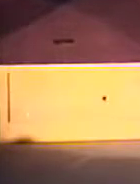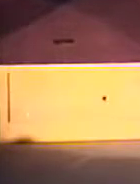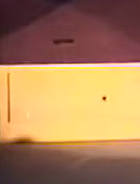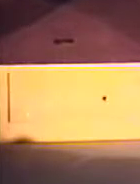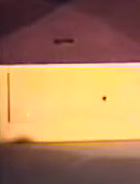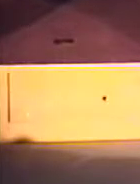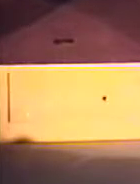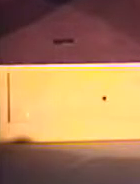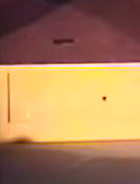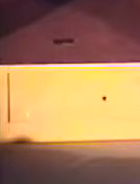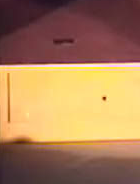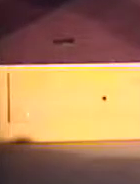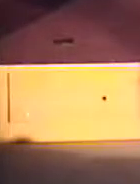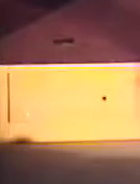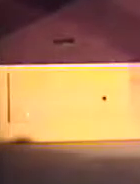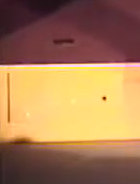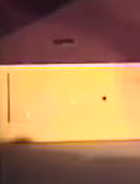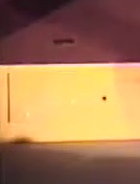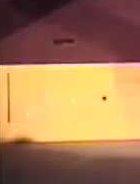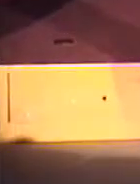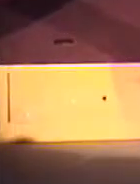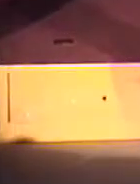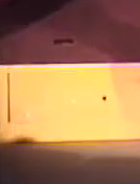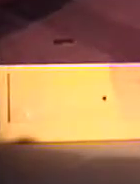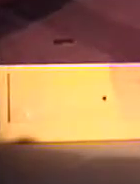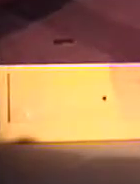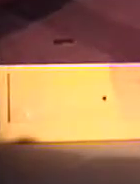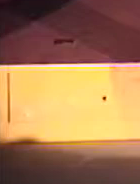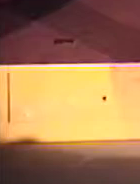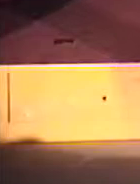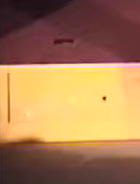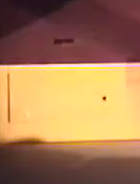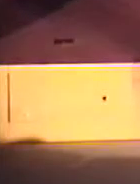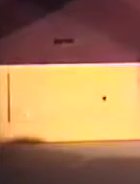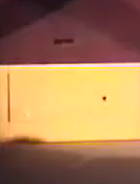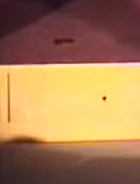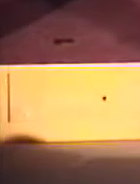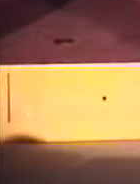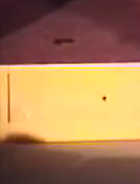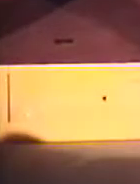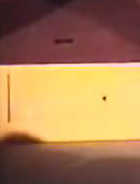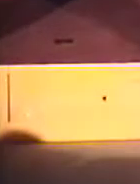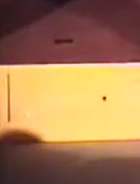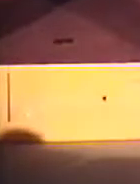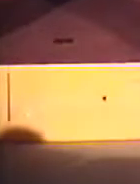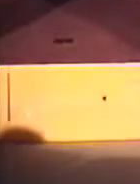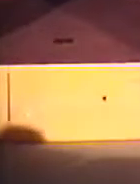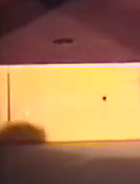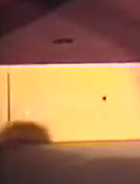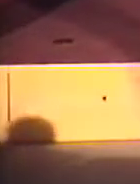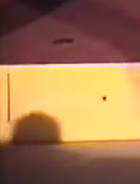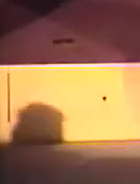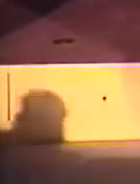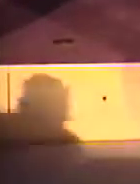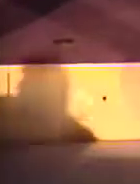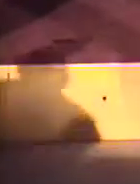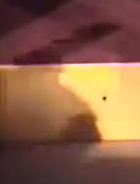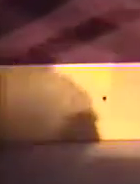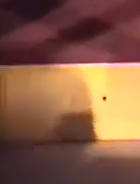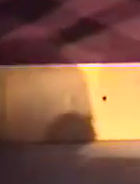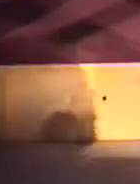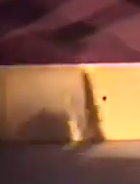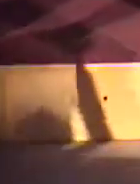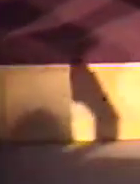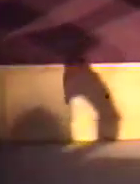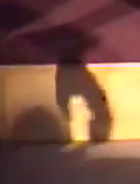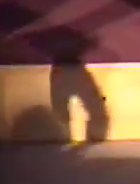and obedience. And so we're going to sing a song of invitation. I'm going to ask that you stand and pray with me. And we're going to invite you, if you want to accept Jesus as